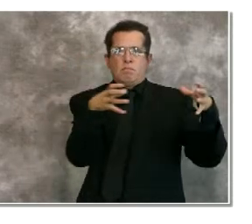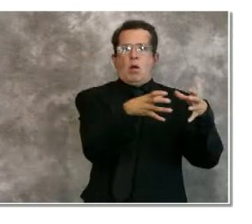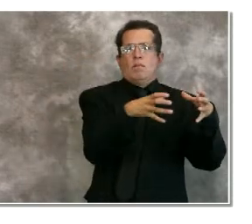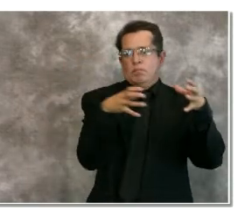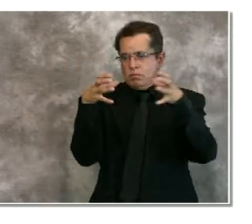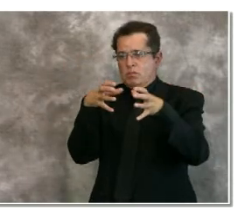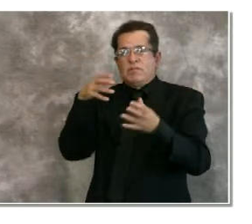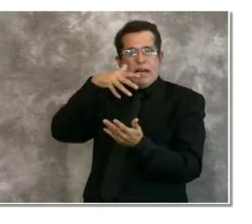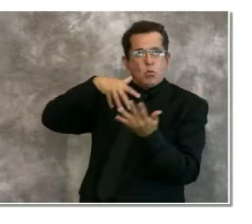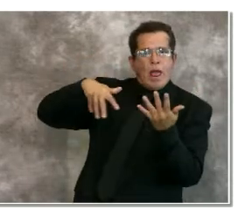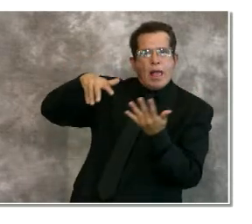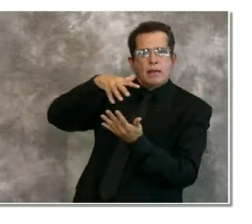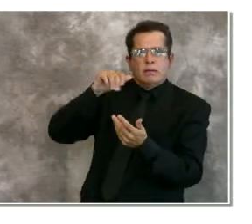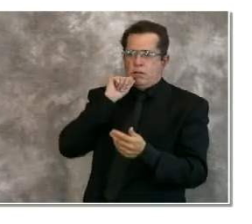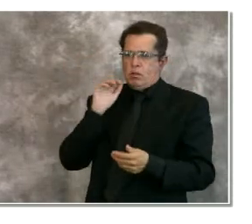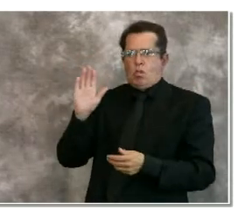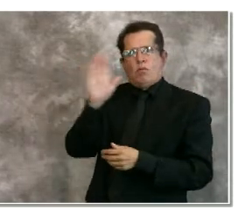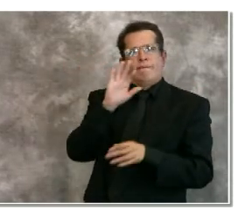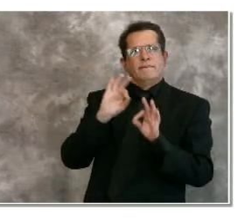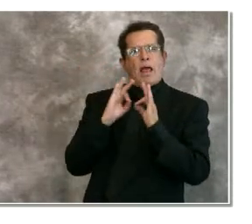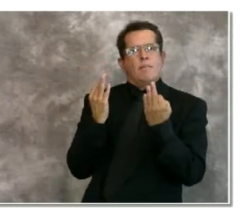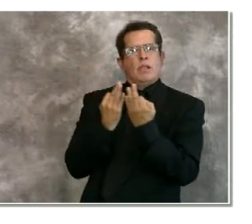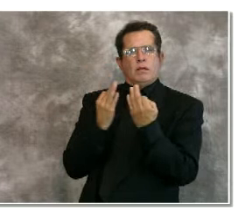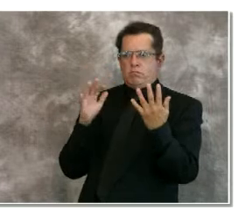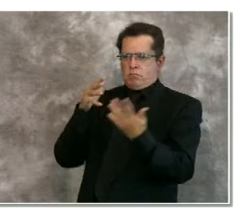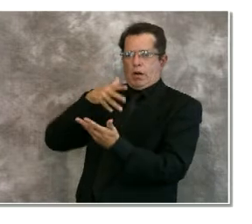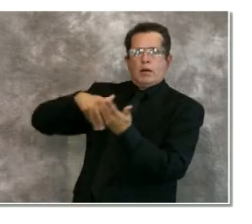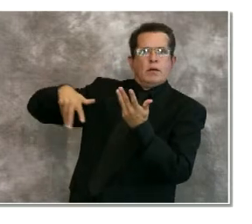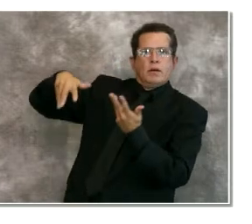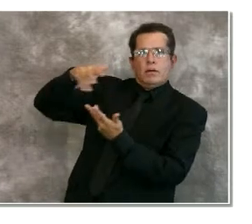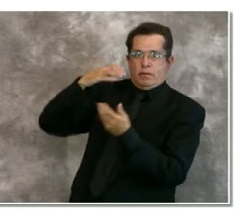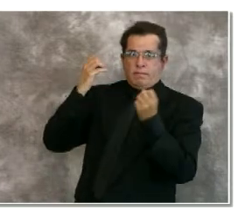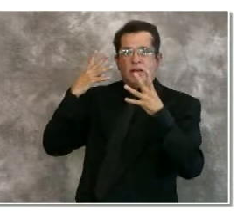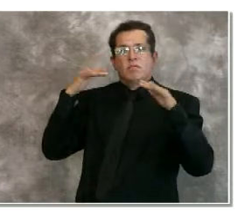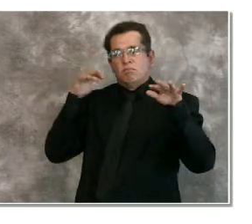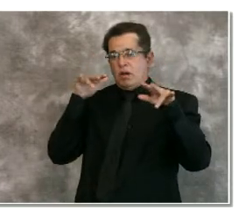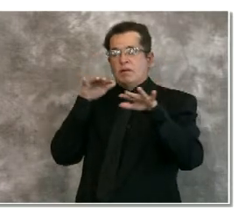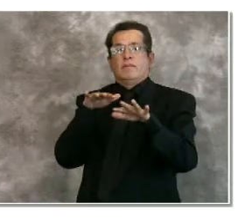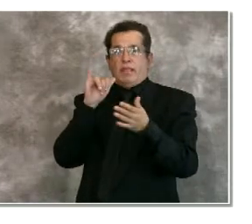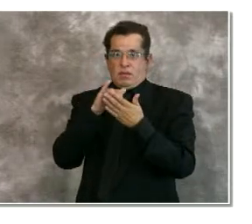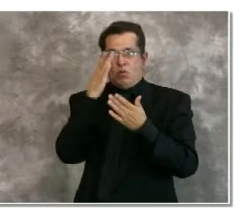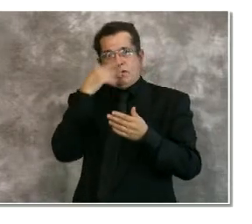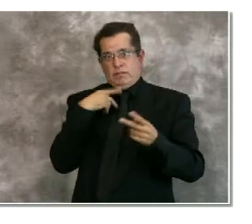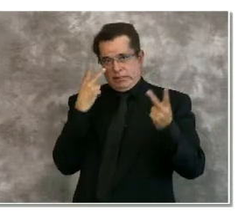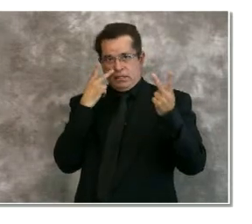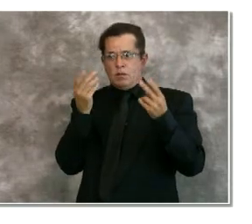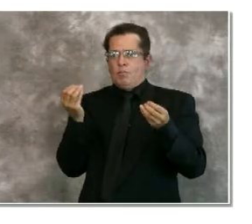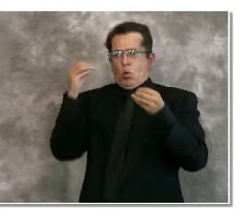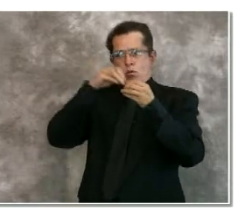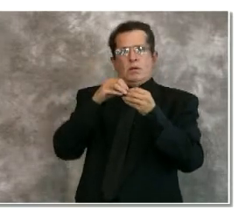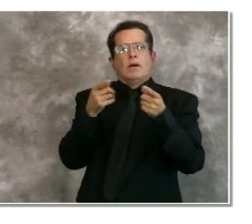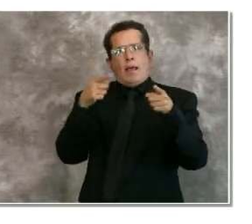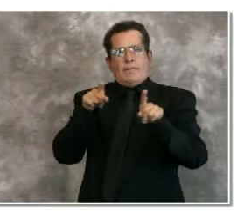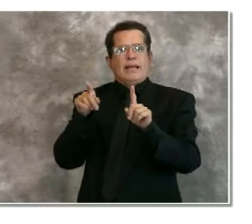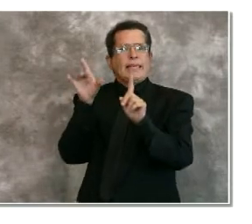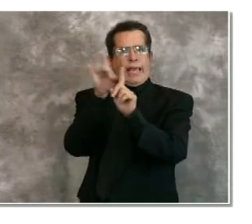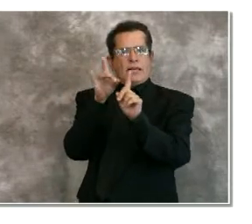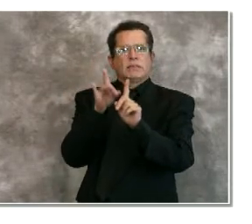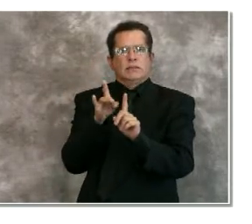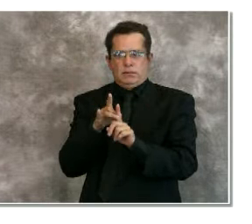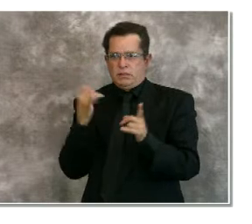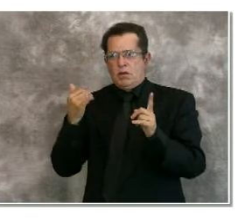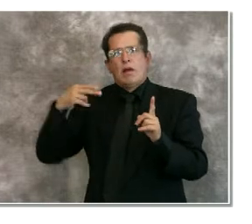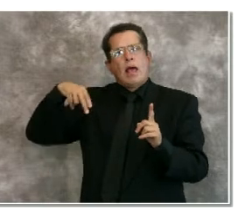with individuals outside of their households. And that's why we are seeing the increased number of cases